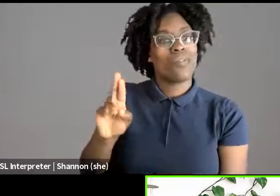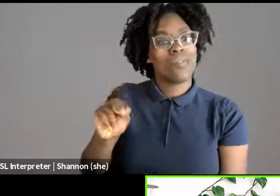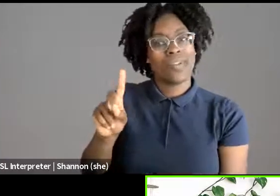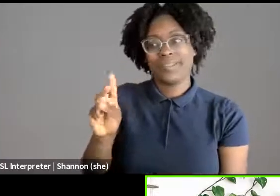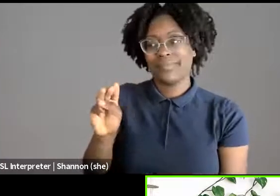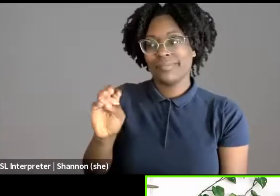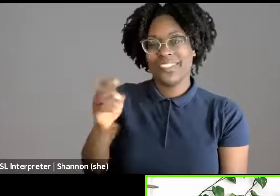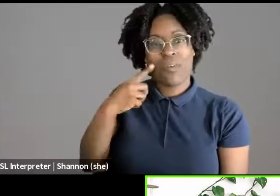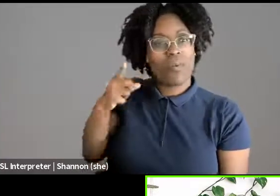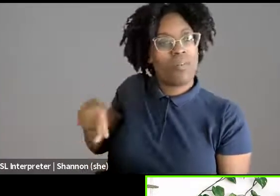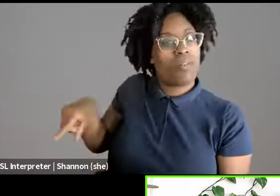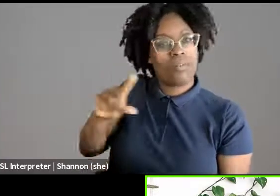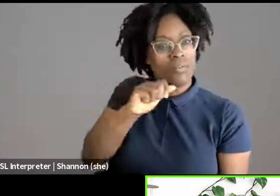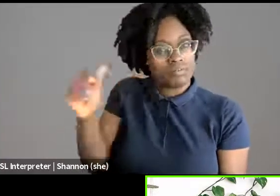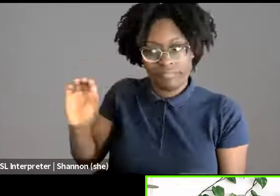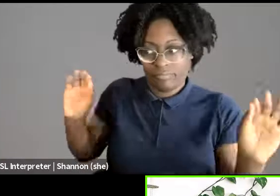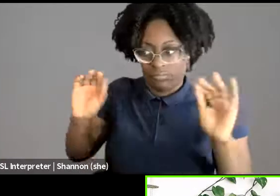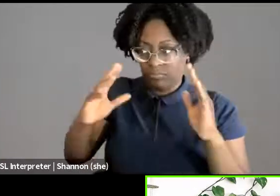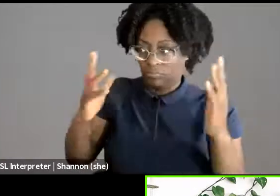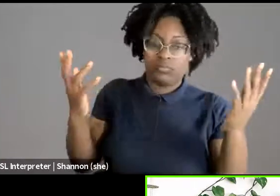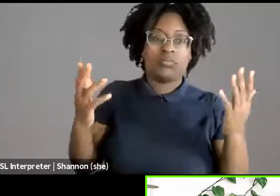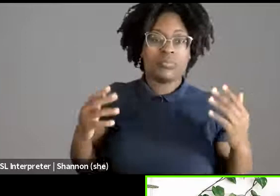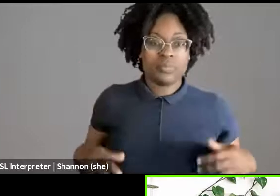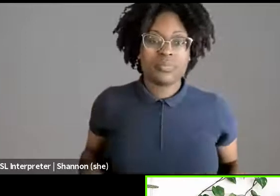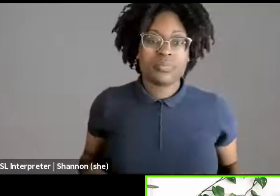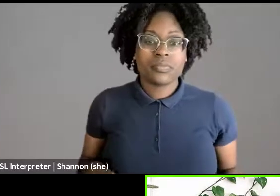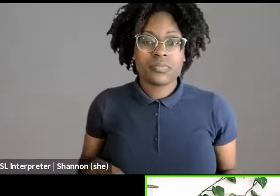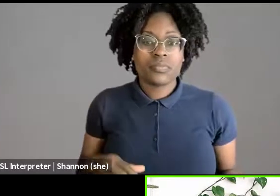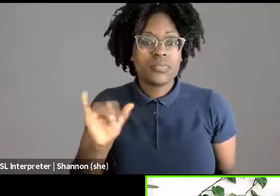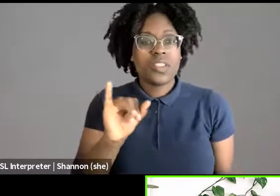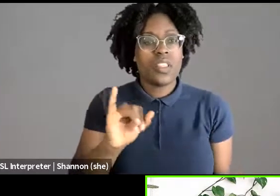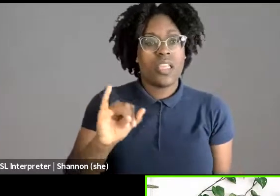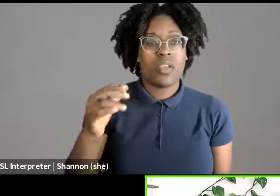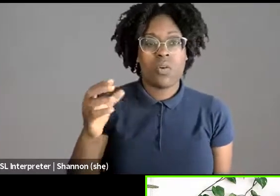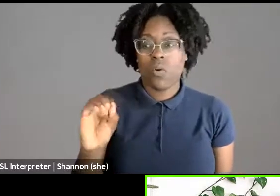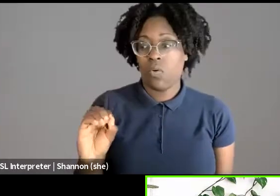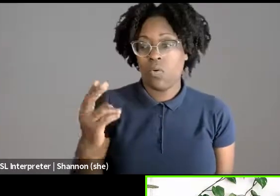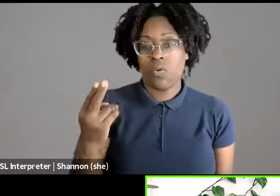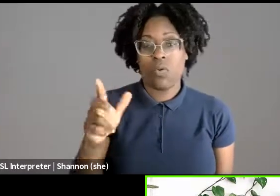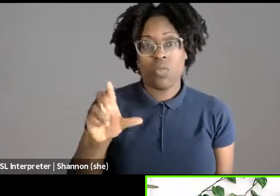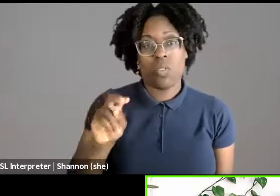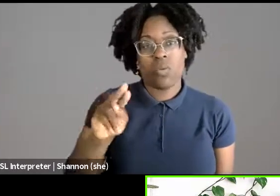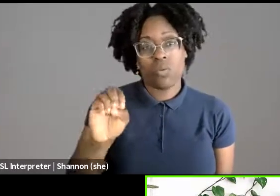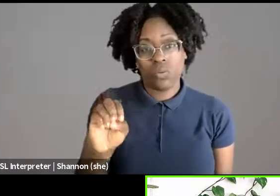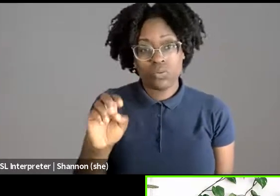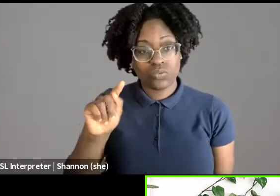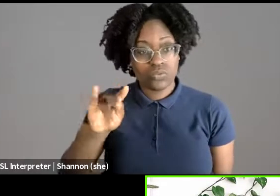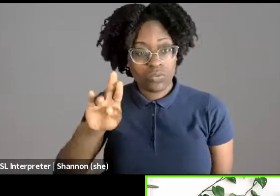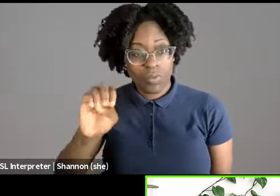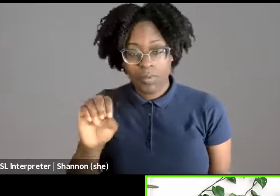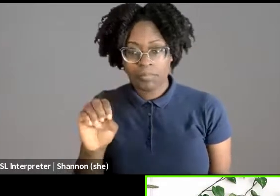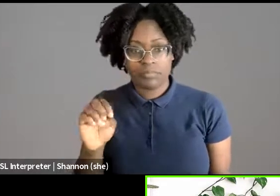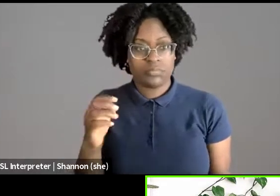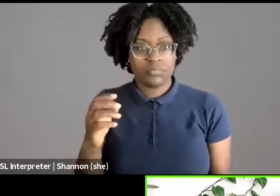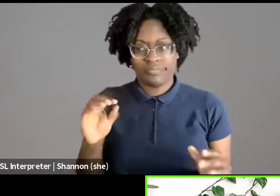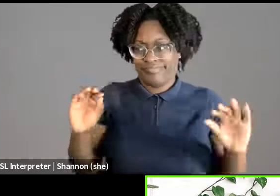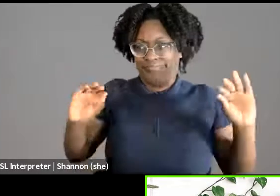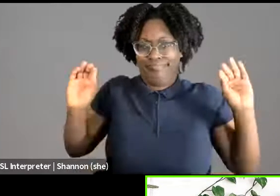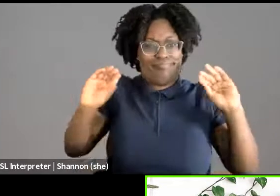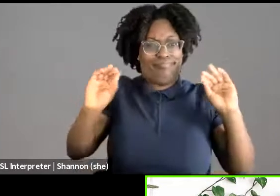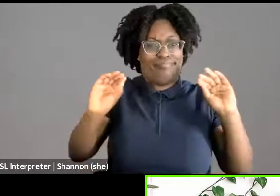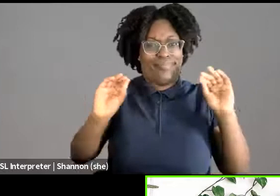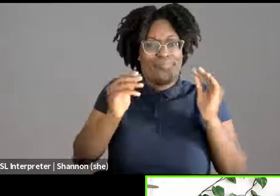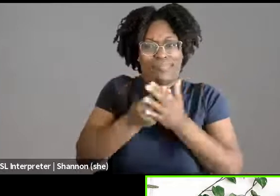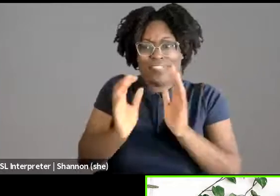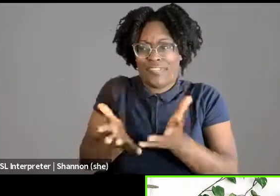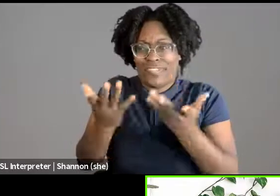state recognized tribe, and there isn't really one Ohlone tribe to speak of. And so it becomes very complicated